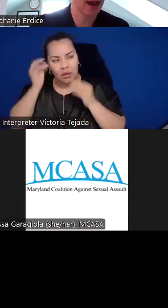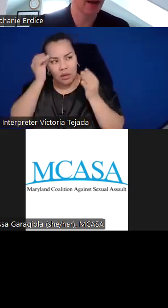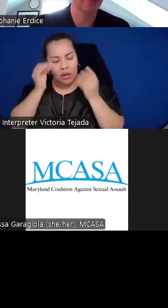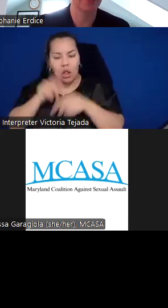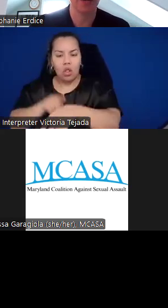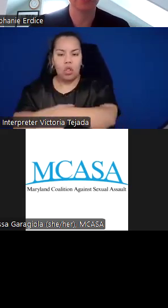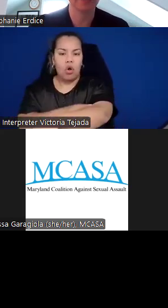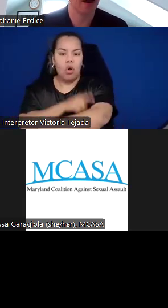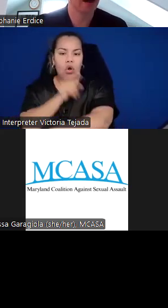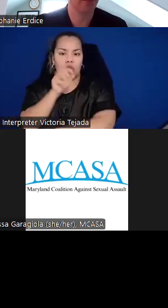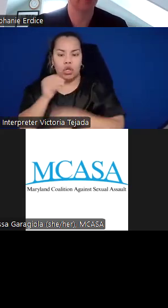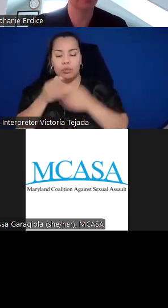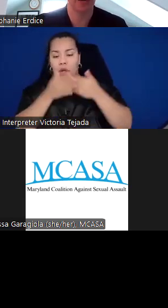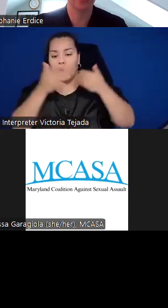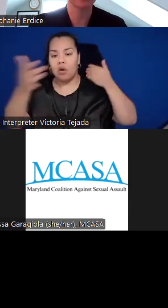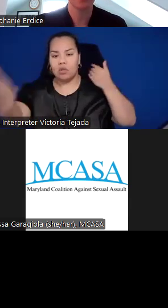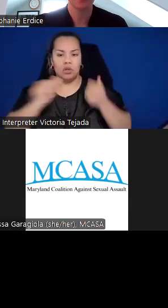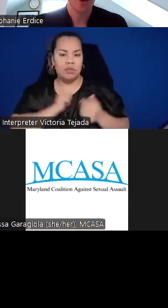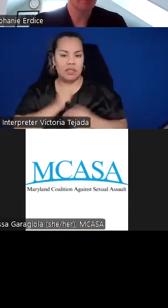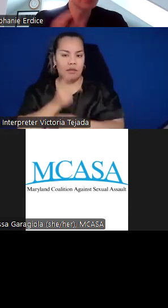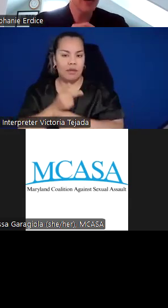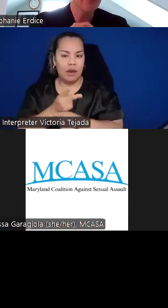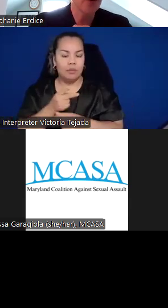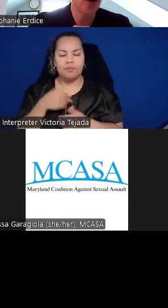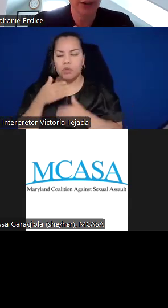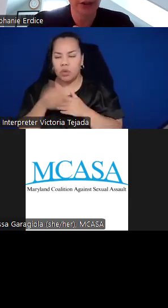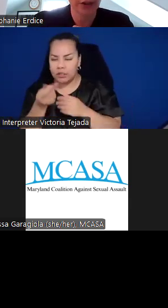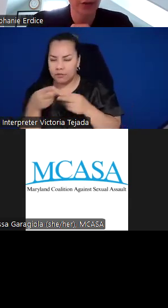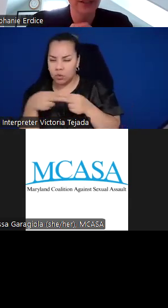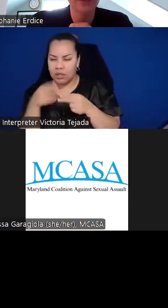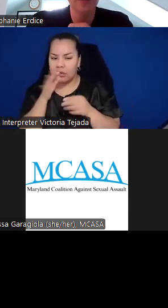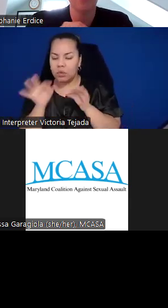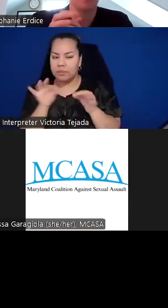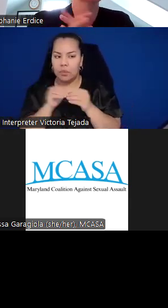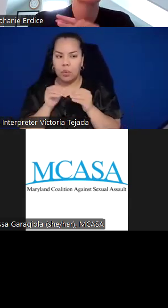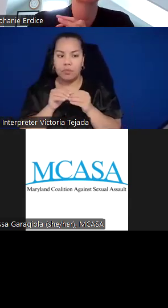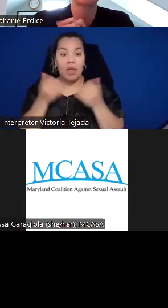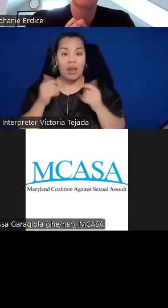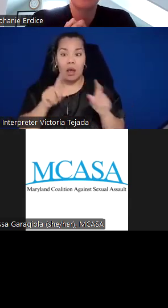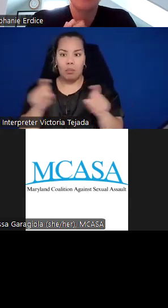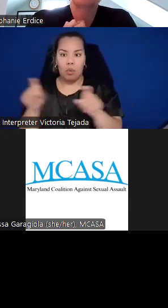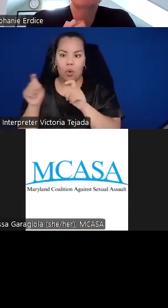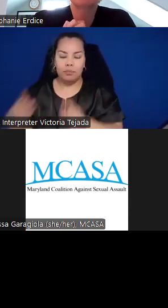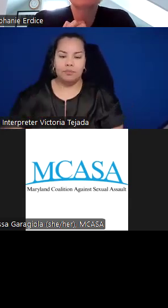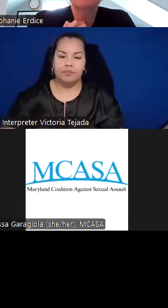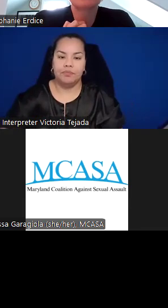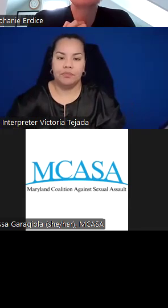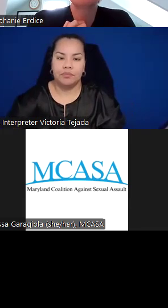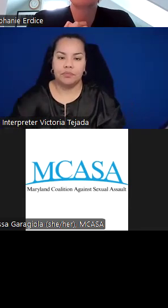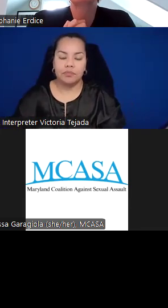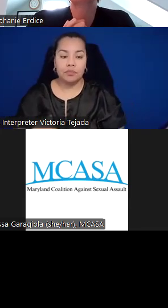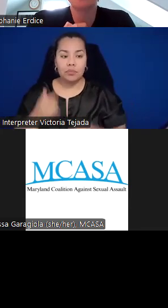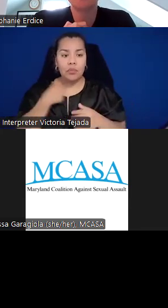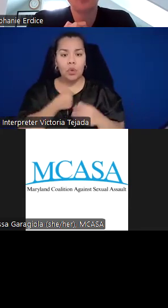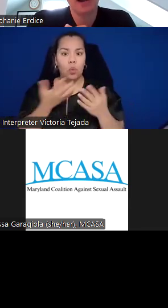get into that in the next couple of slides. So we have a poll question. So Alyssa's going to launch this. And we want to really get